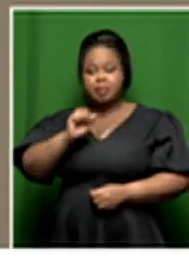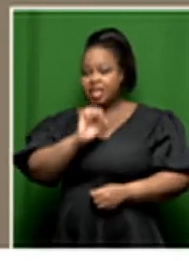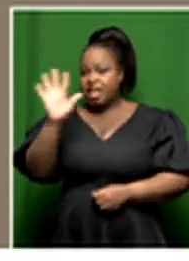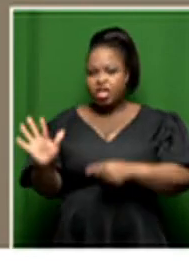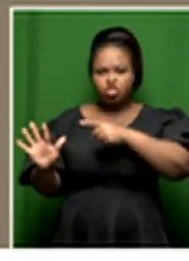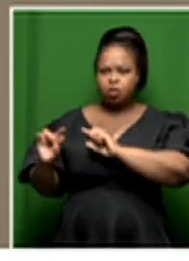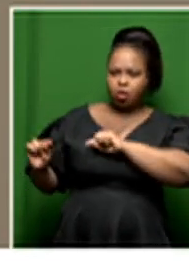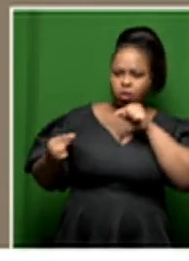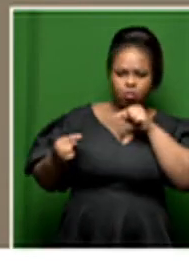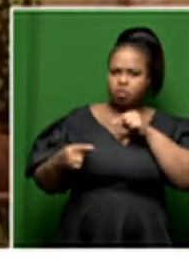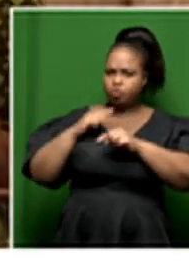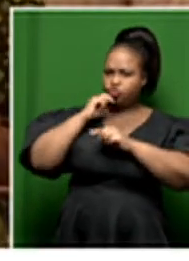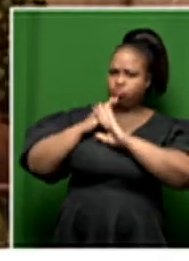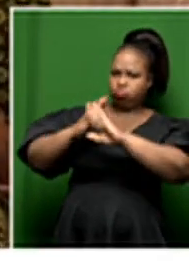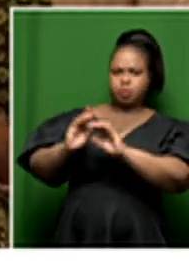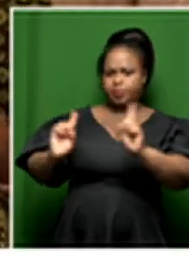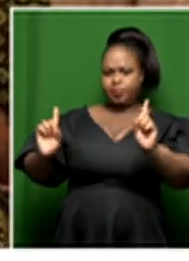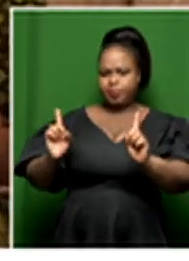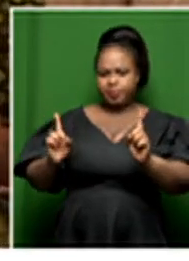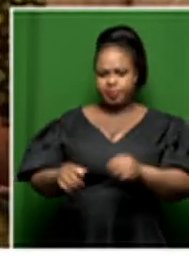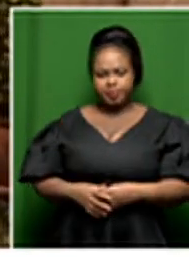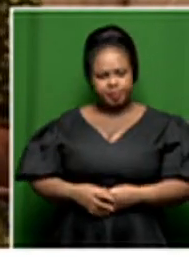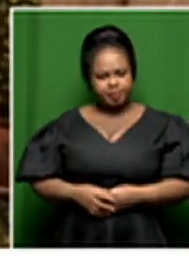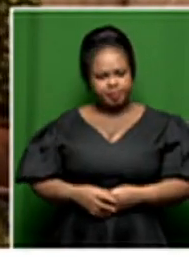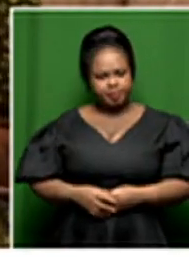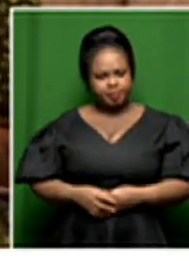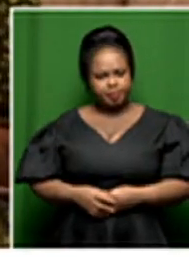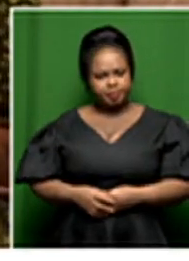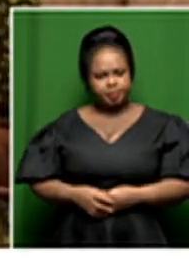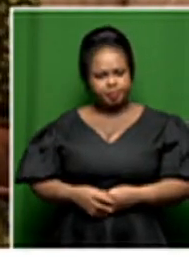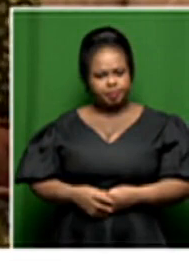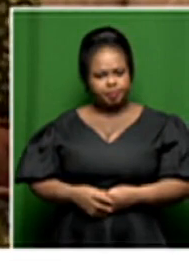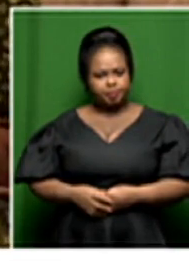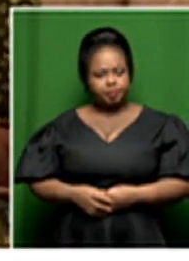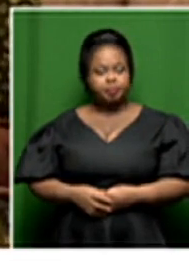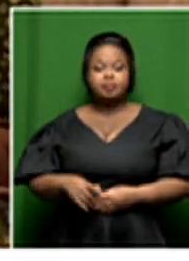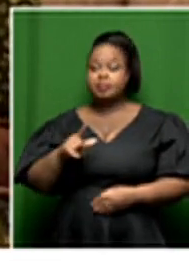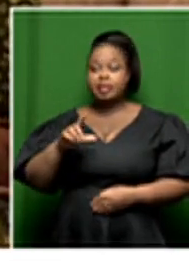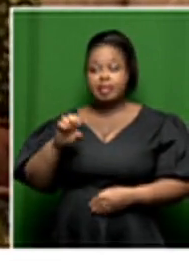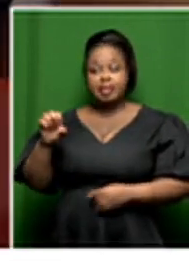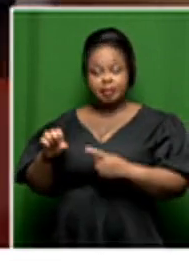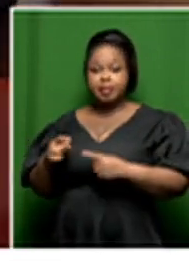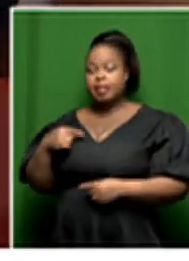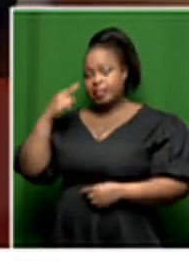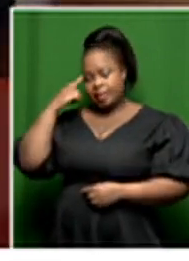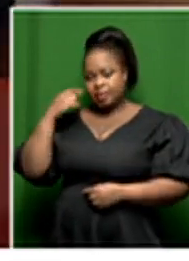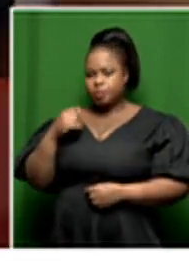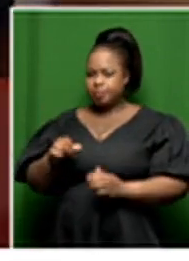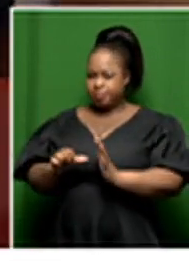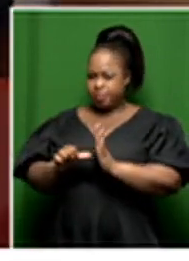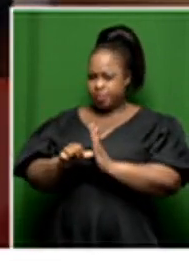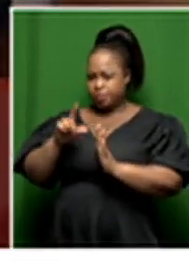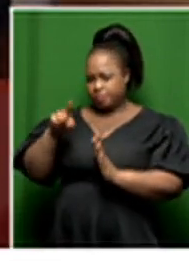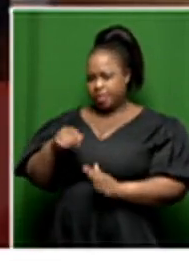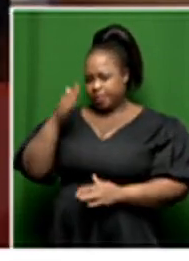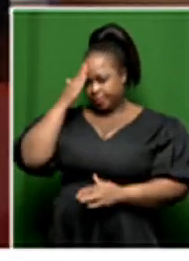now disputing that its efficacy is good enough. Leanne, I think it's important that one